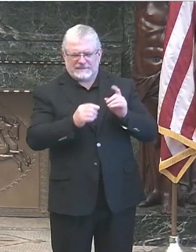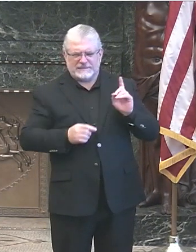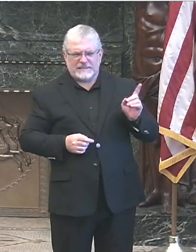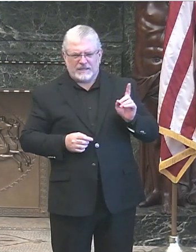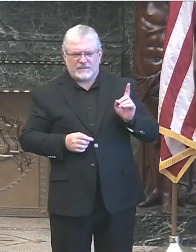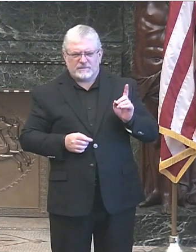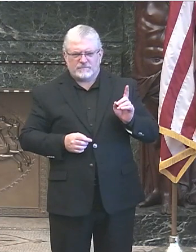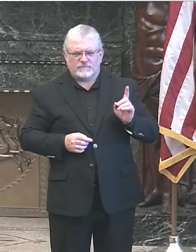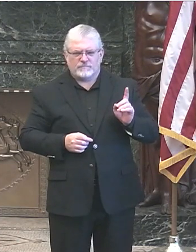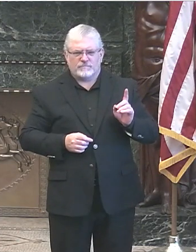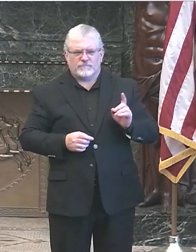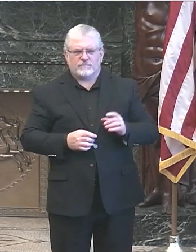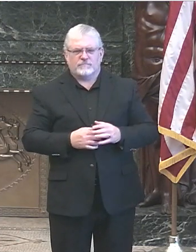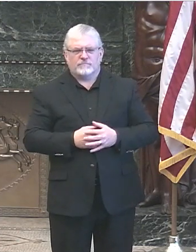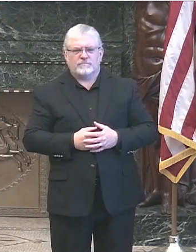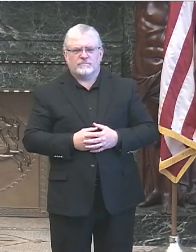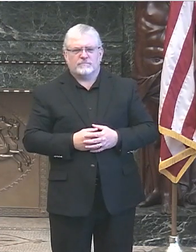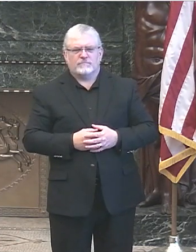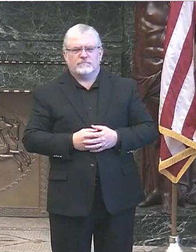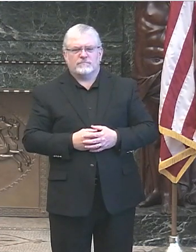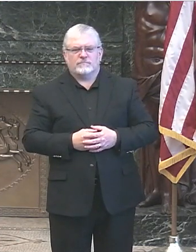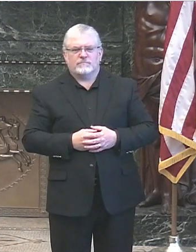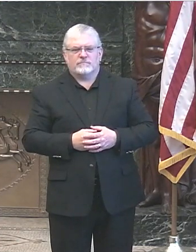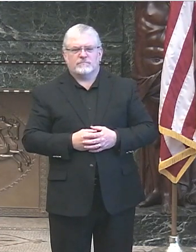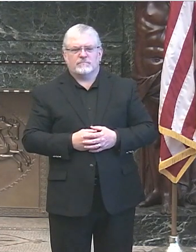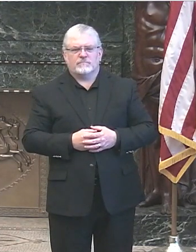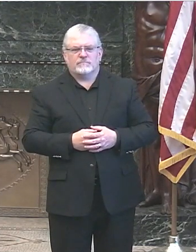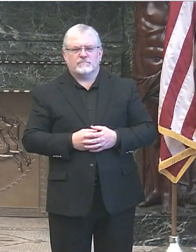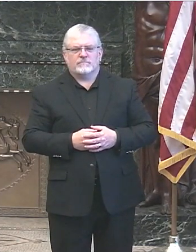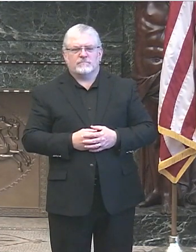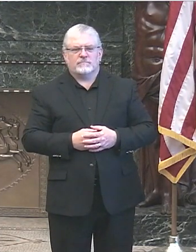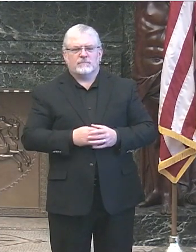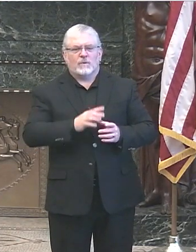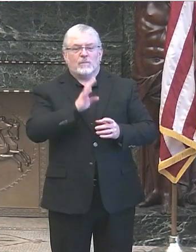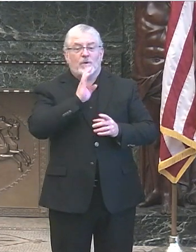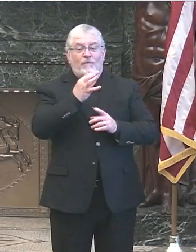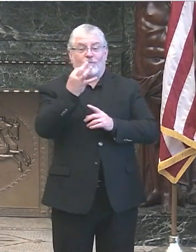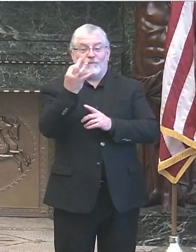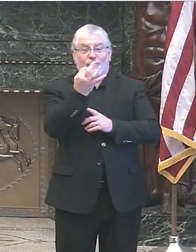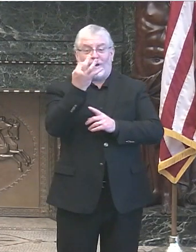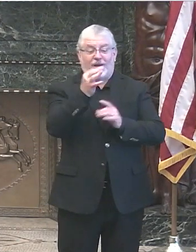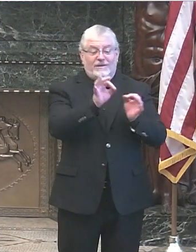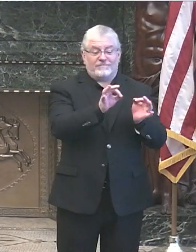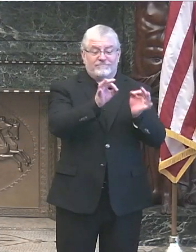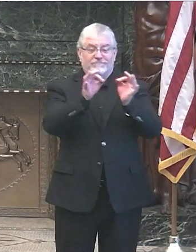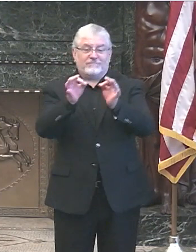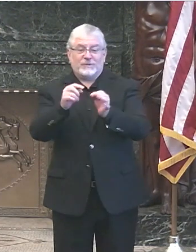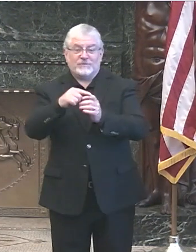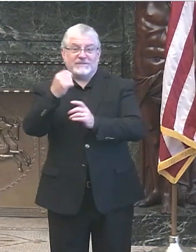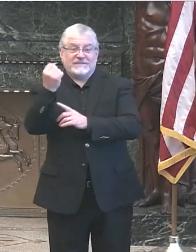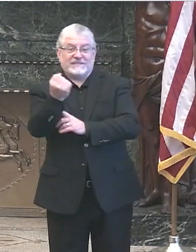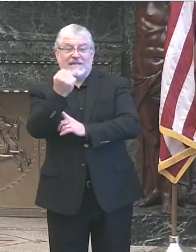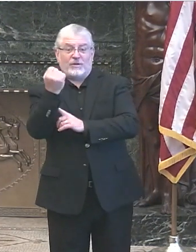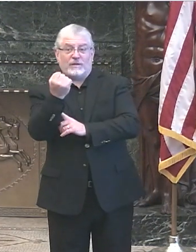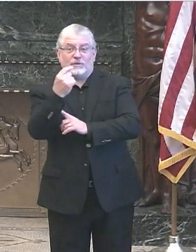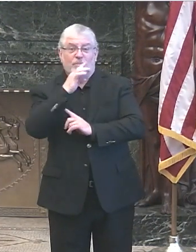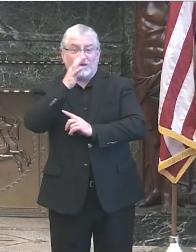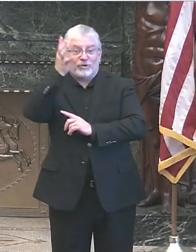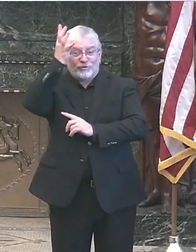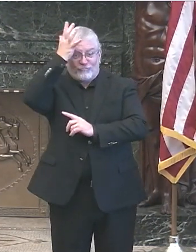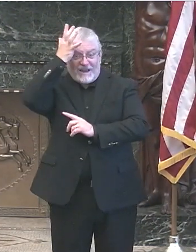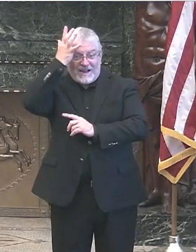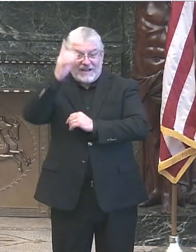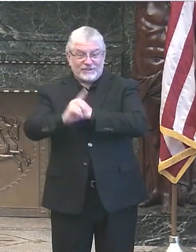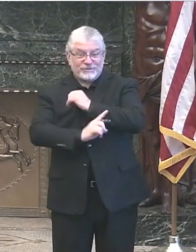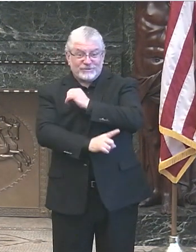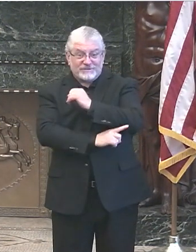pickup that is normally scheduled on Friday is scheduled for Saturday. I think he said to put trash out after 5 on Saturday. Folks